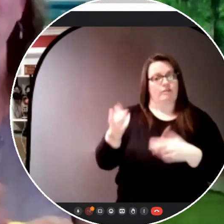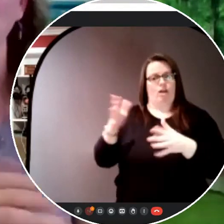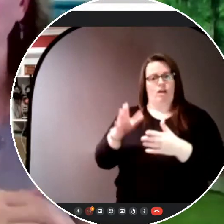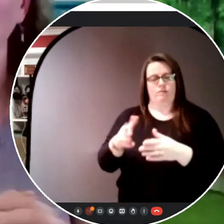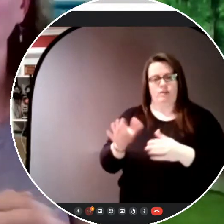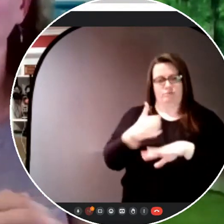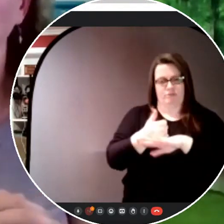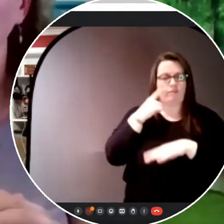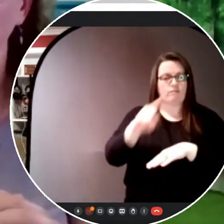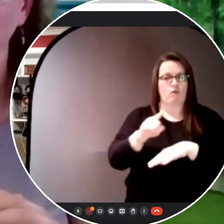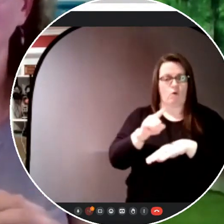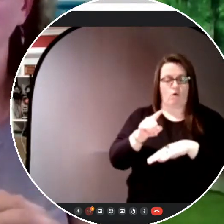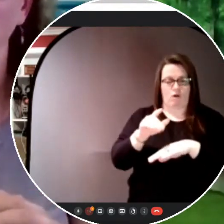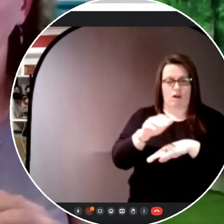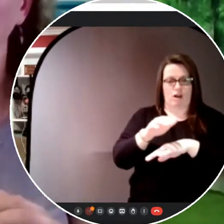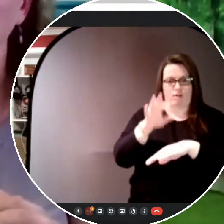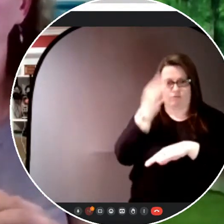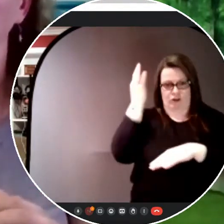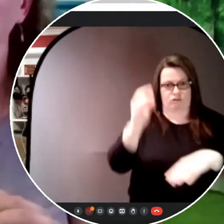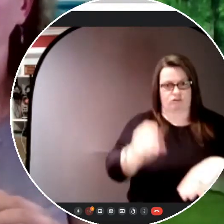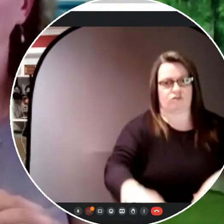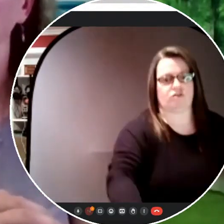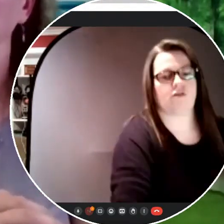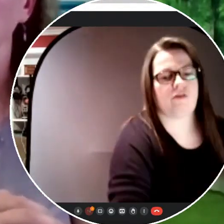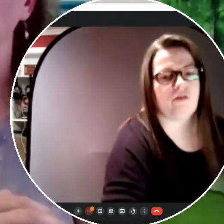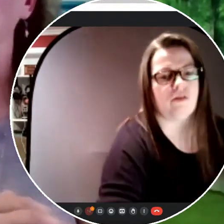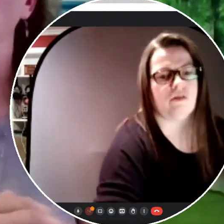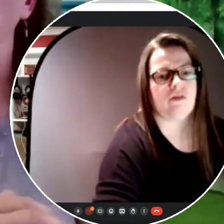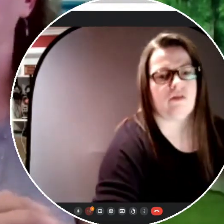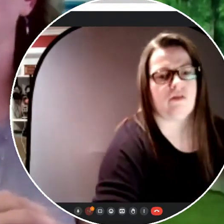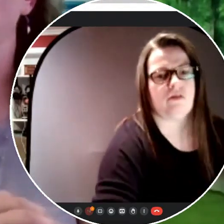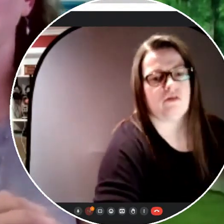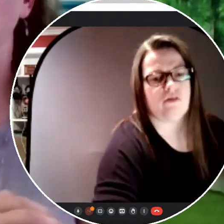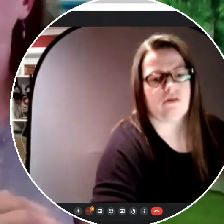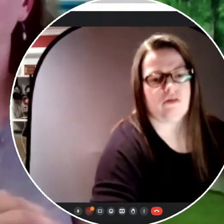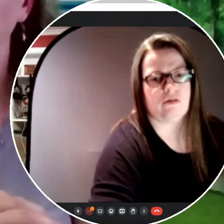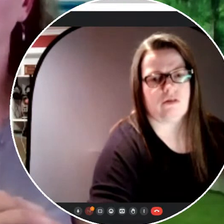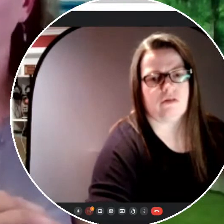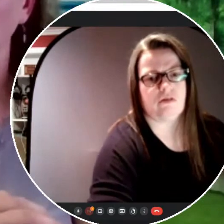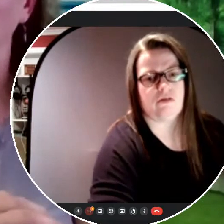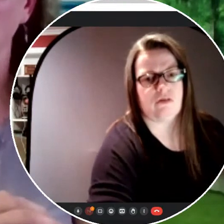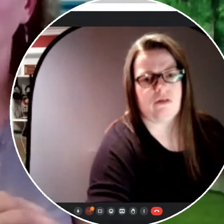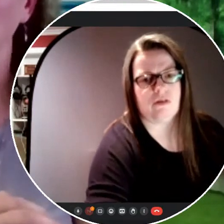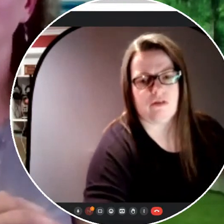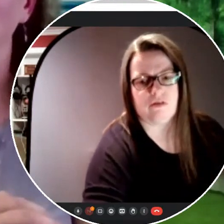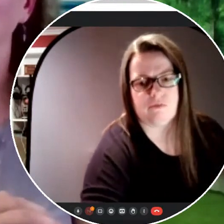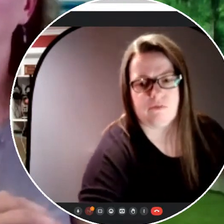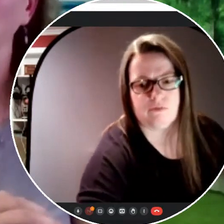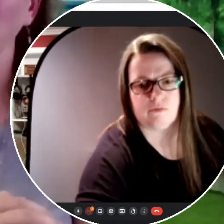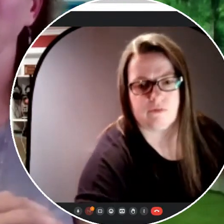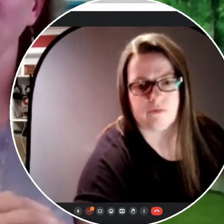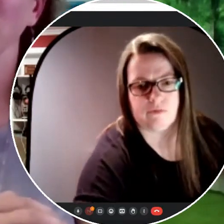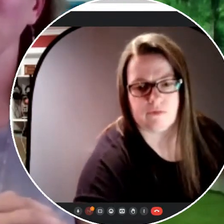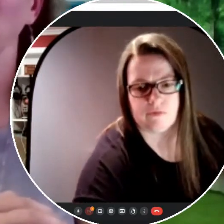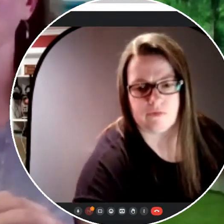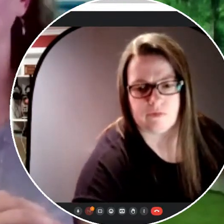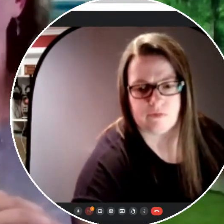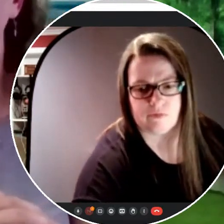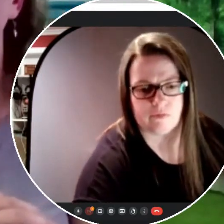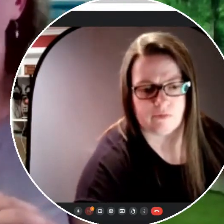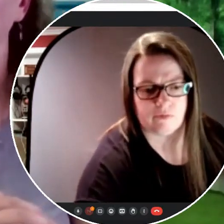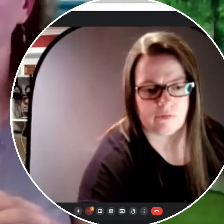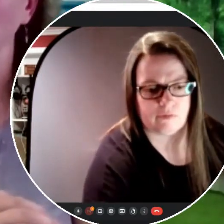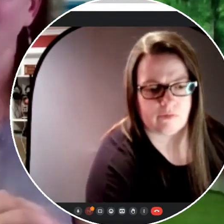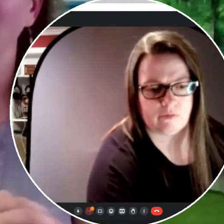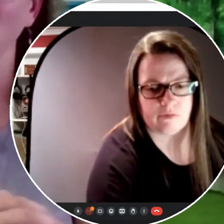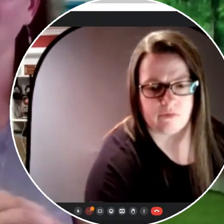And actually, my child's year started with 24 students, and they gained during the first month of school, they gained 2 extra children from the English stream into